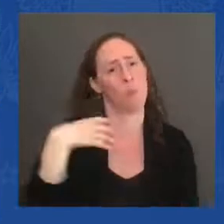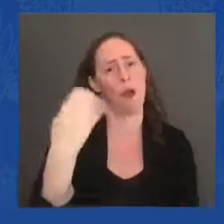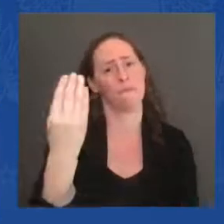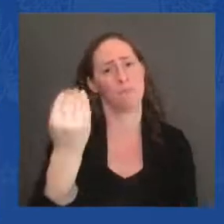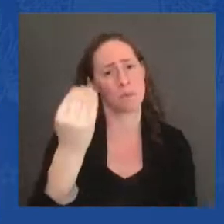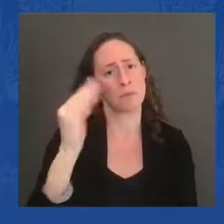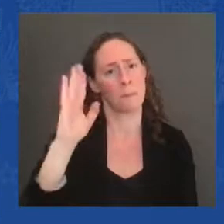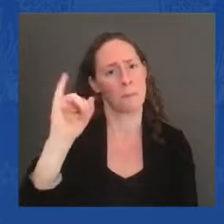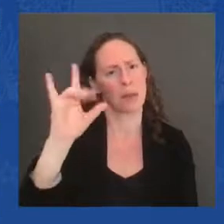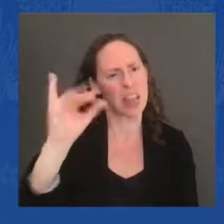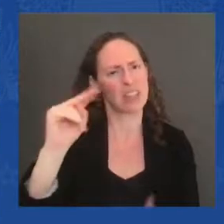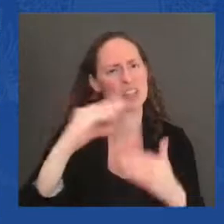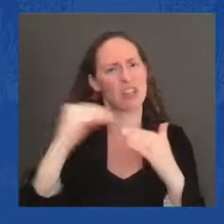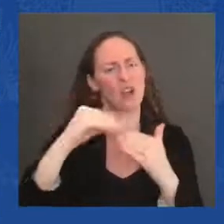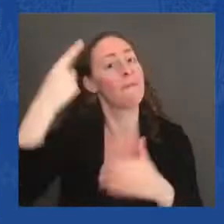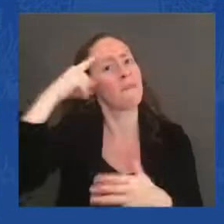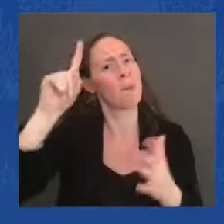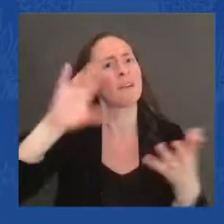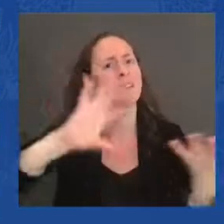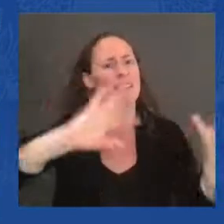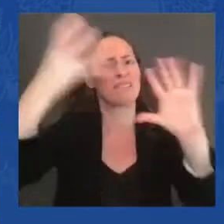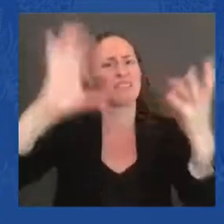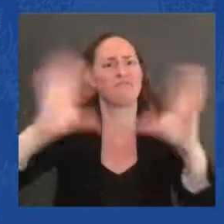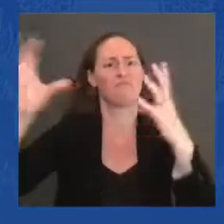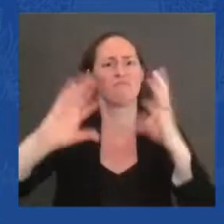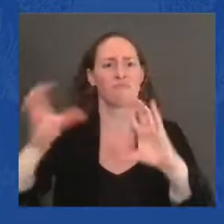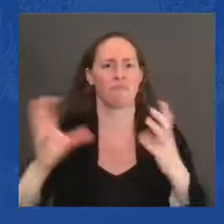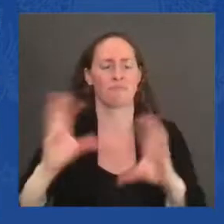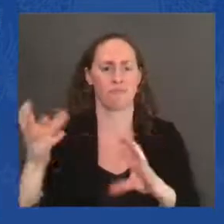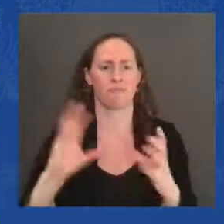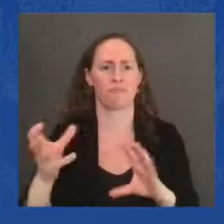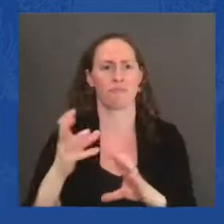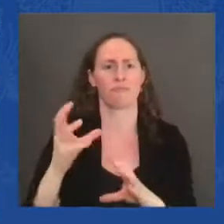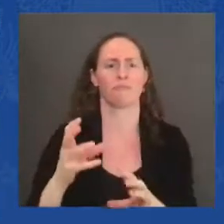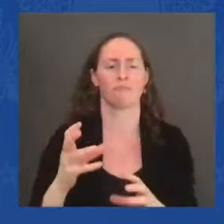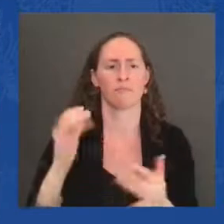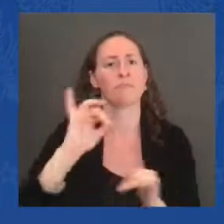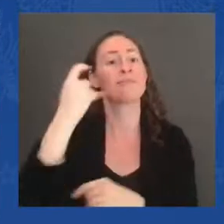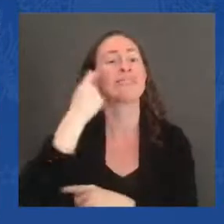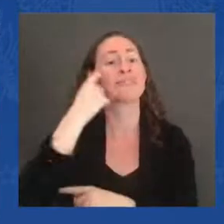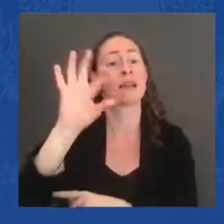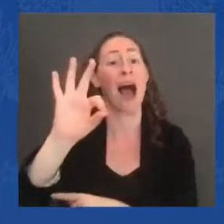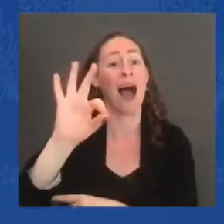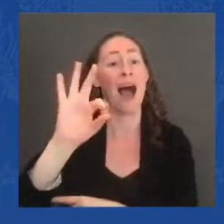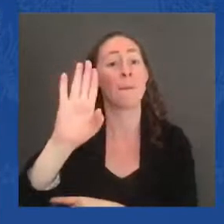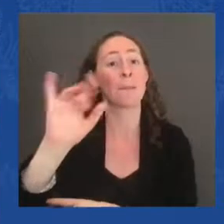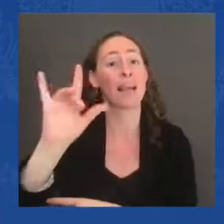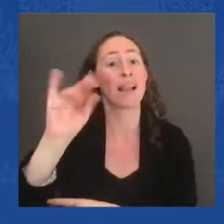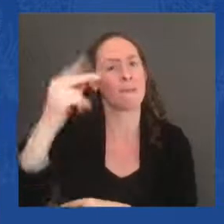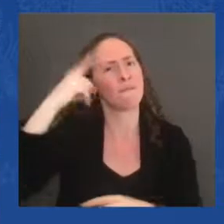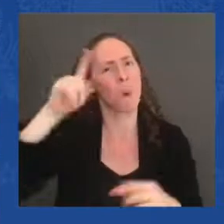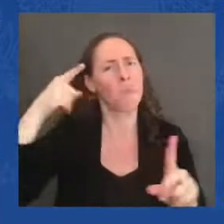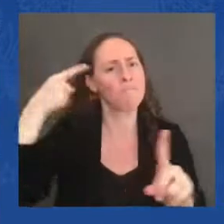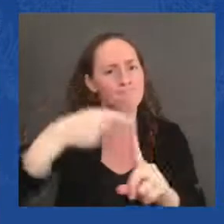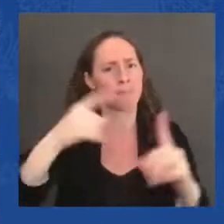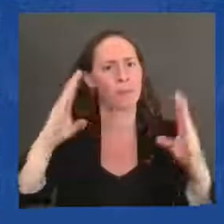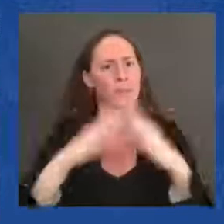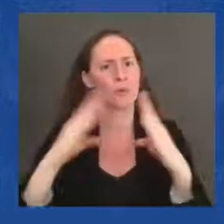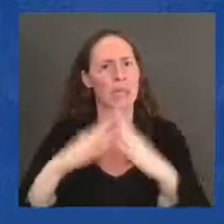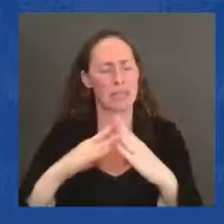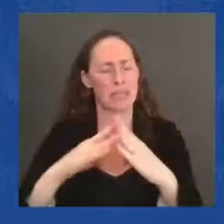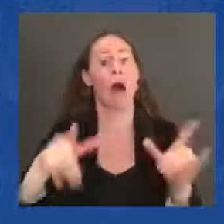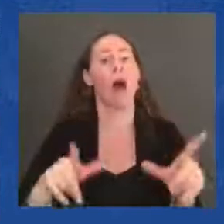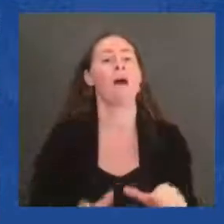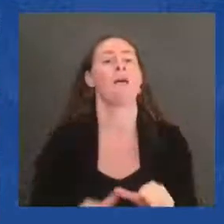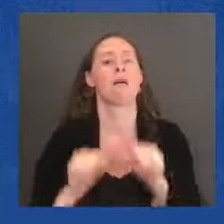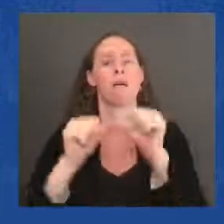over a 10-year period for hit by wildfires and drought. And, we can't continue to try to